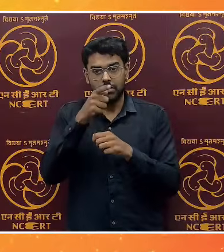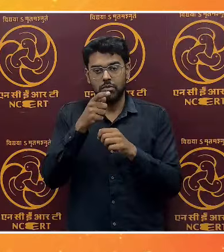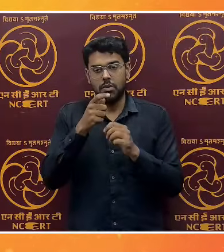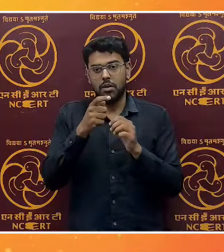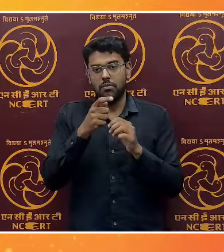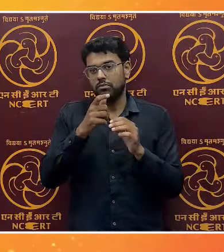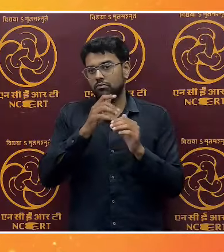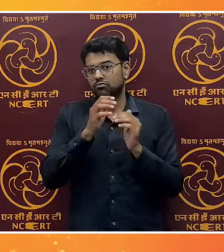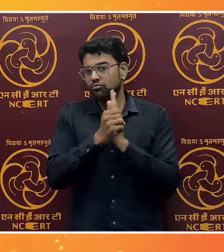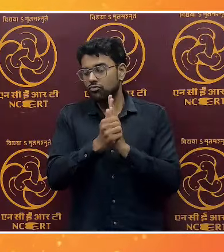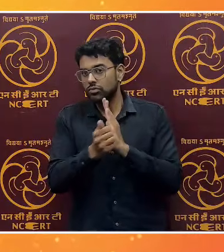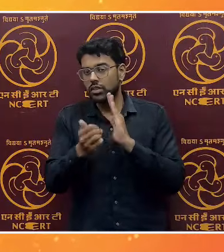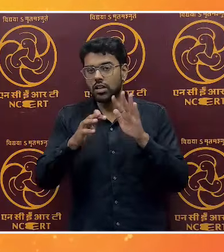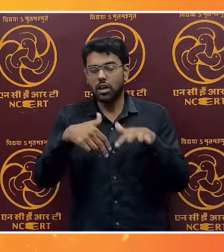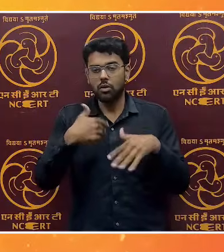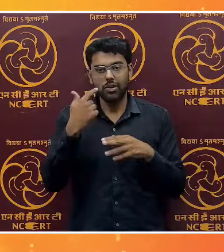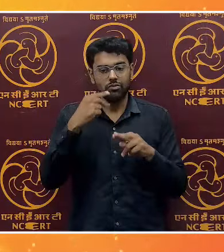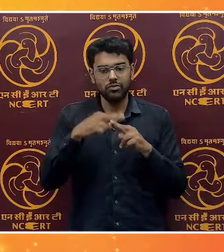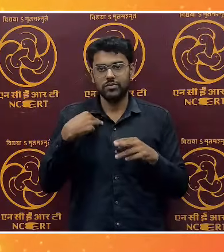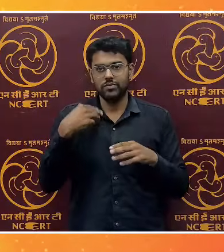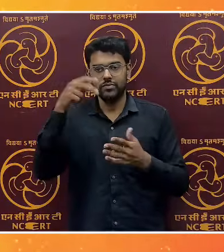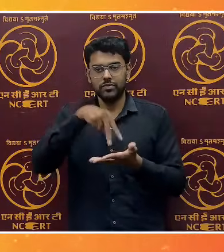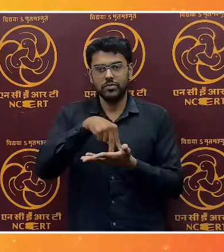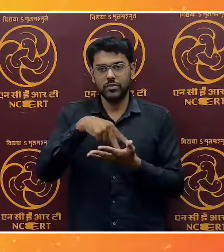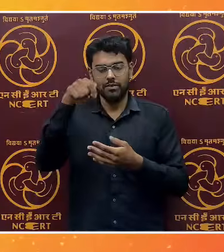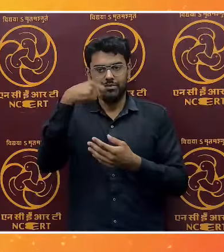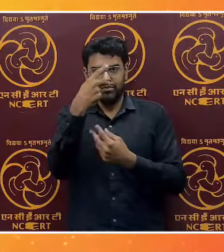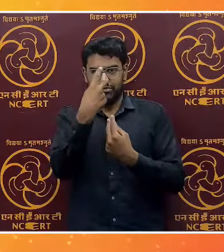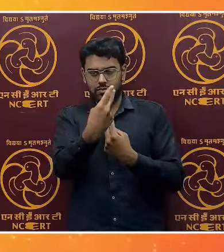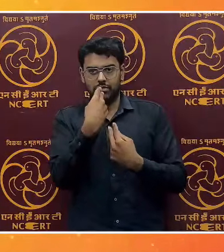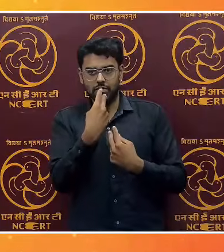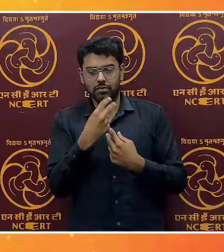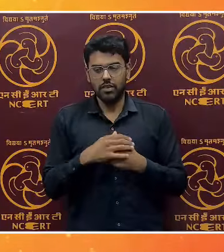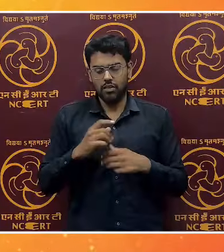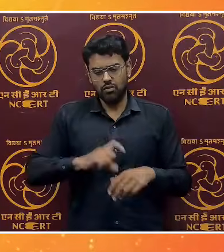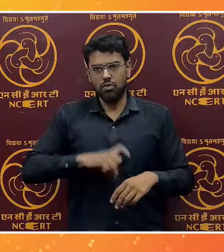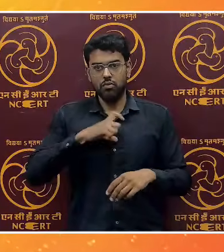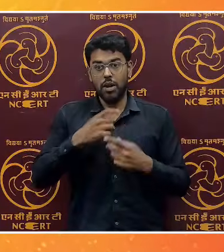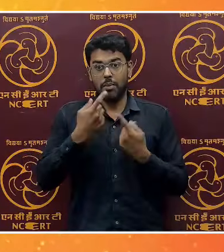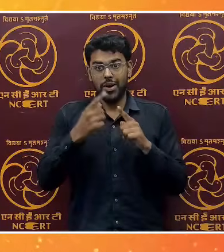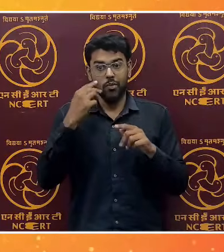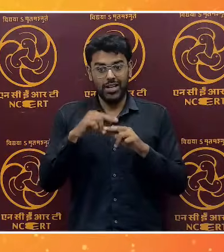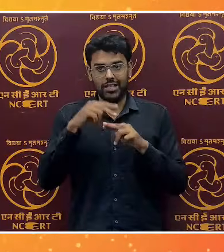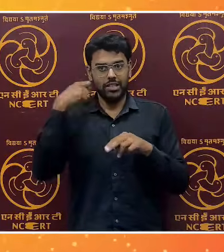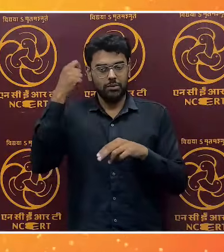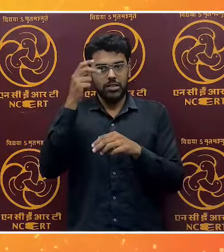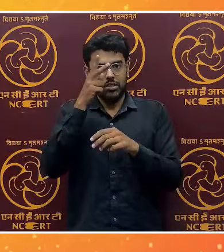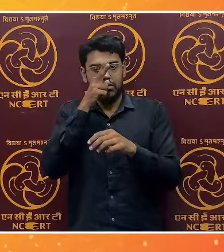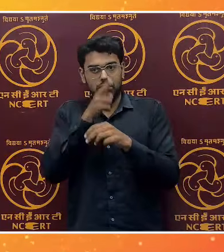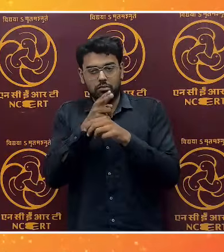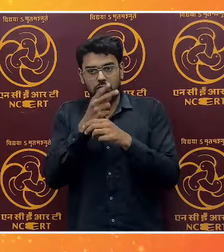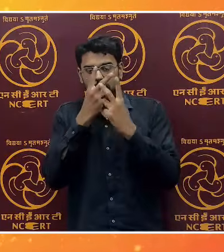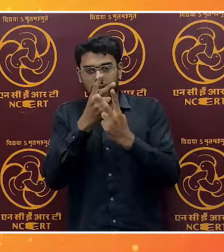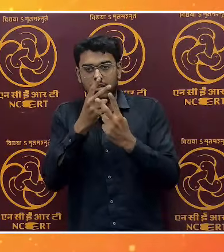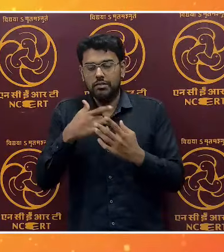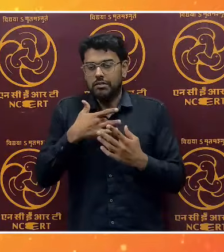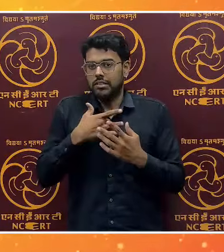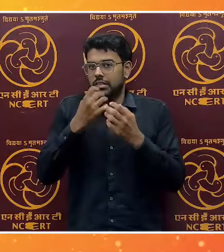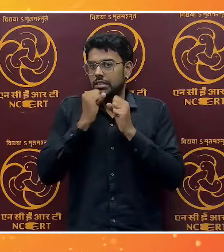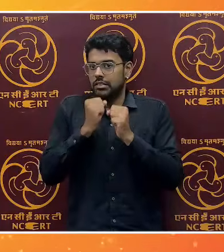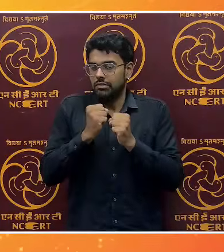techniques. Because when you're coming in front of the camera, when you're very confident, but when you face the camera, you'll get to know it's not